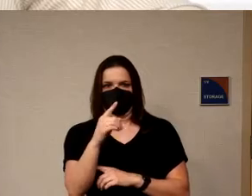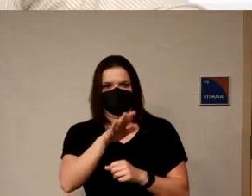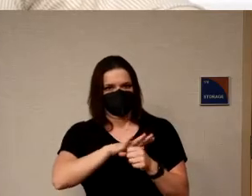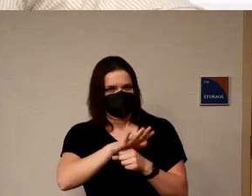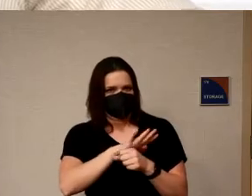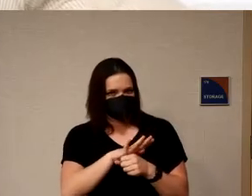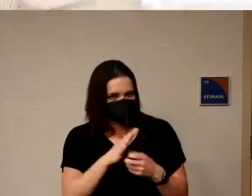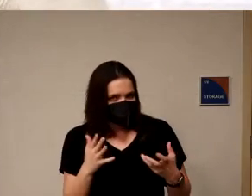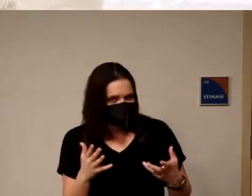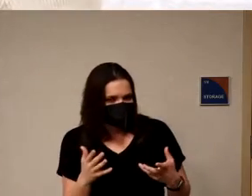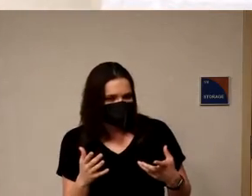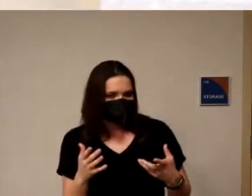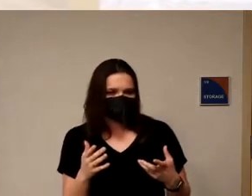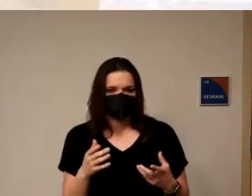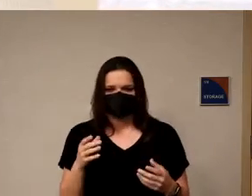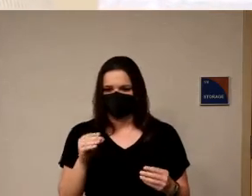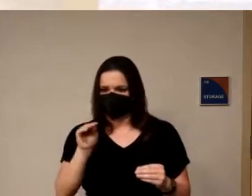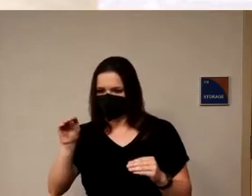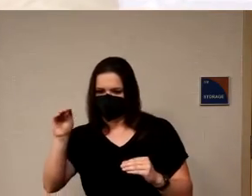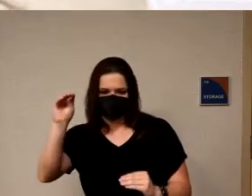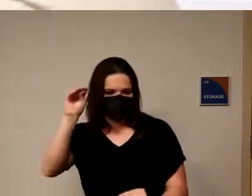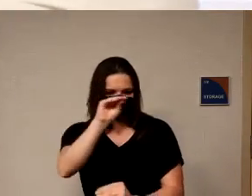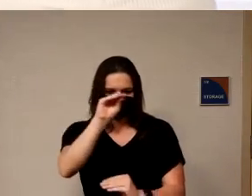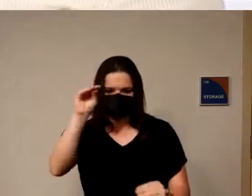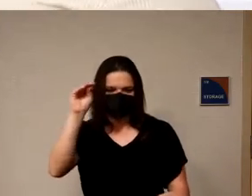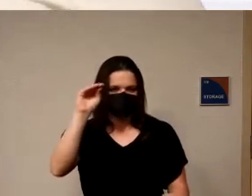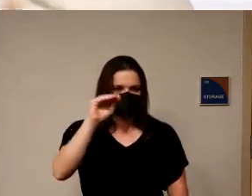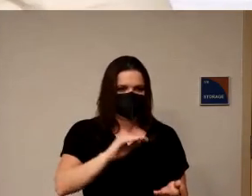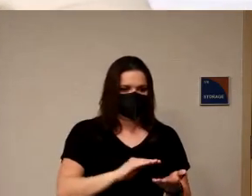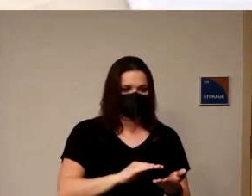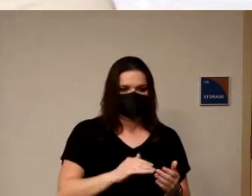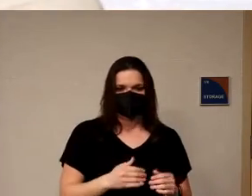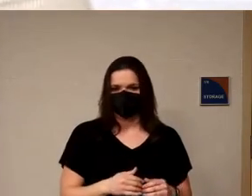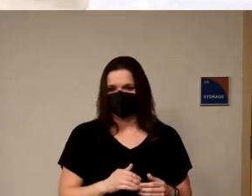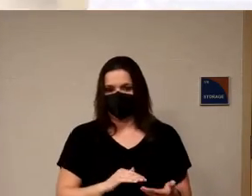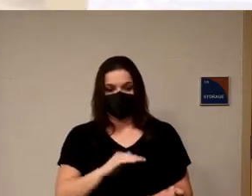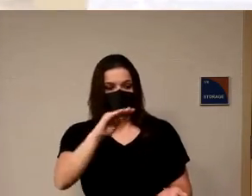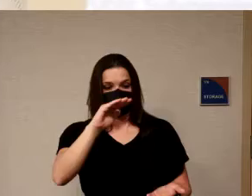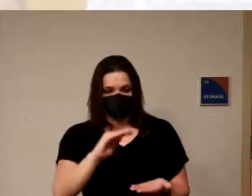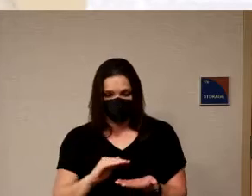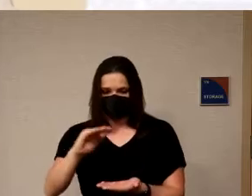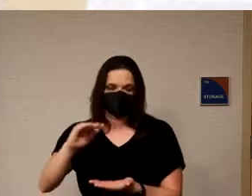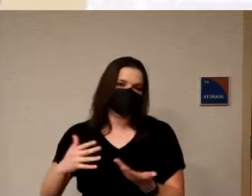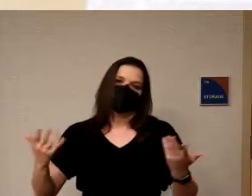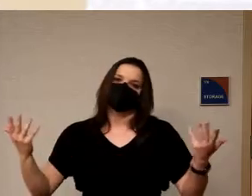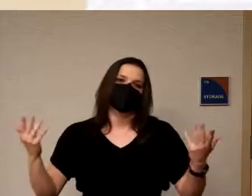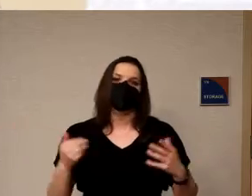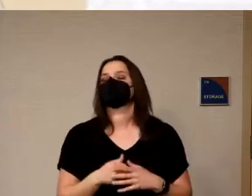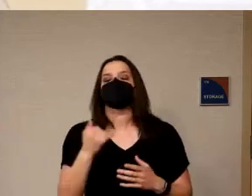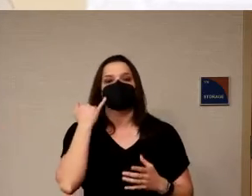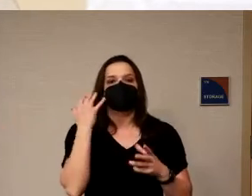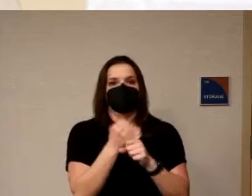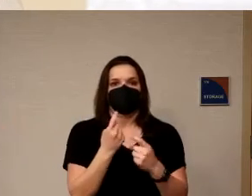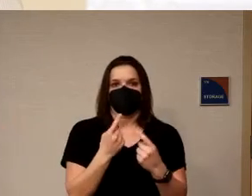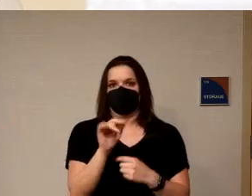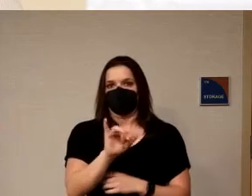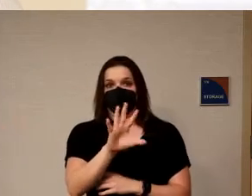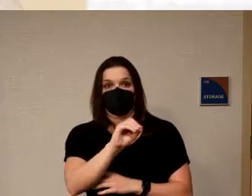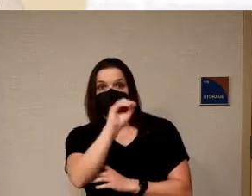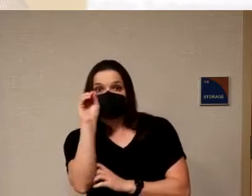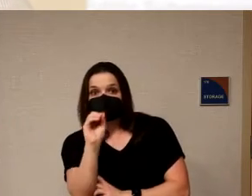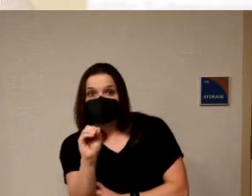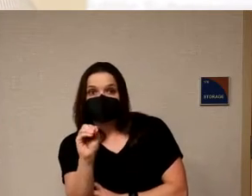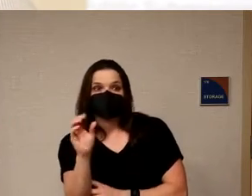in another. Right. And so that's just how it goes. If you get, one that's